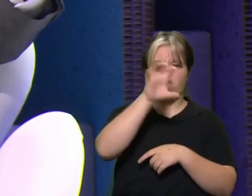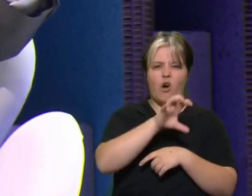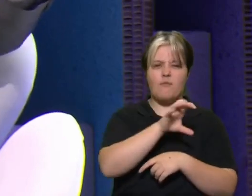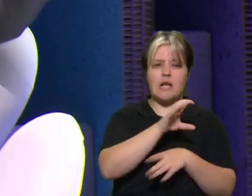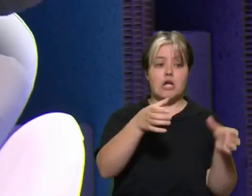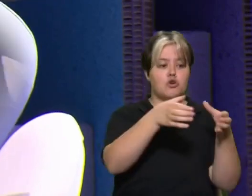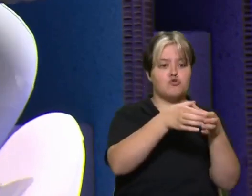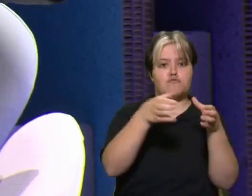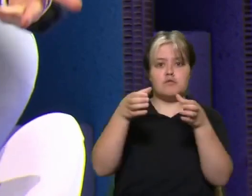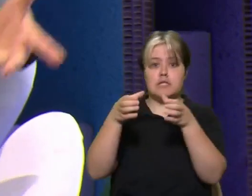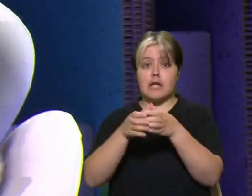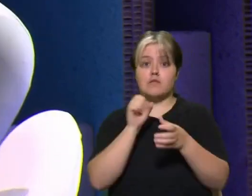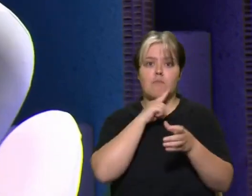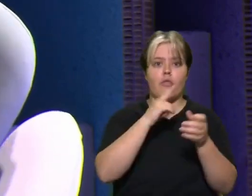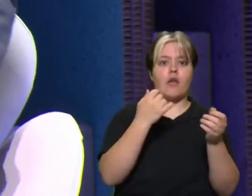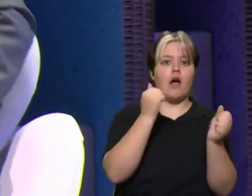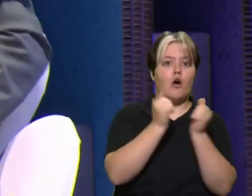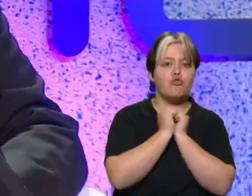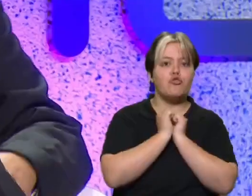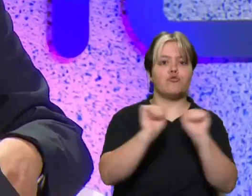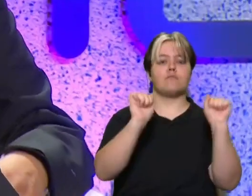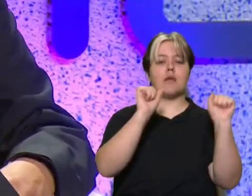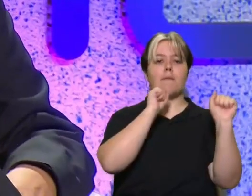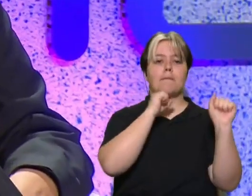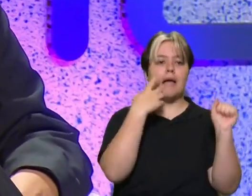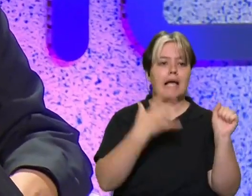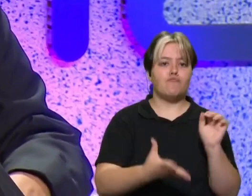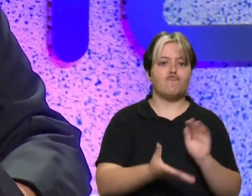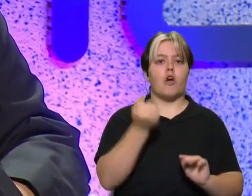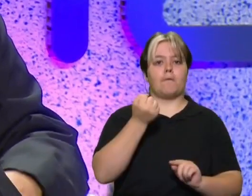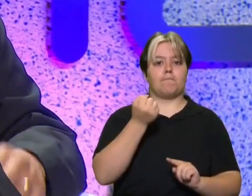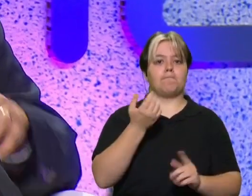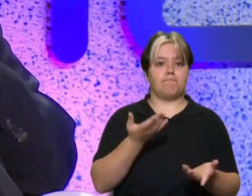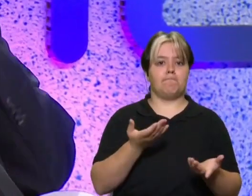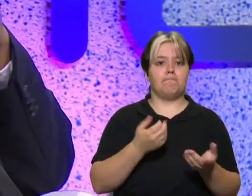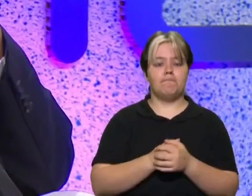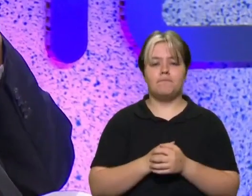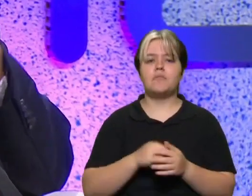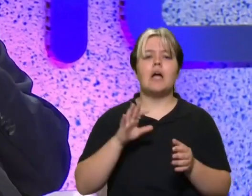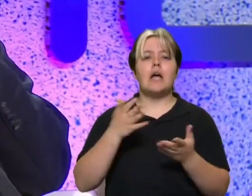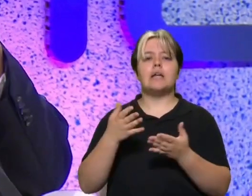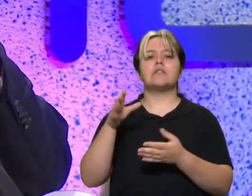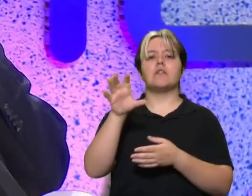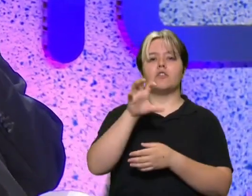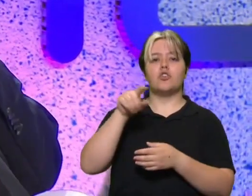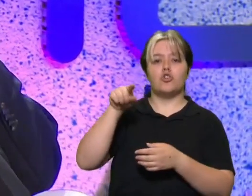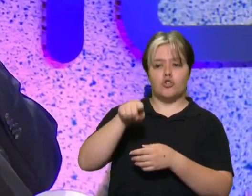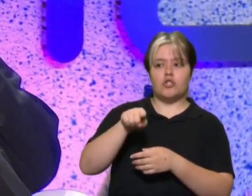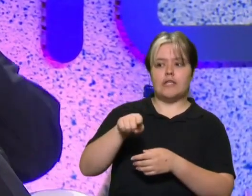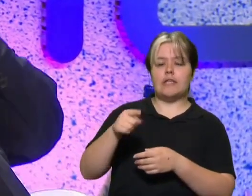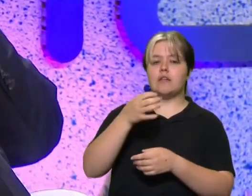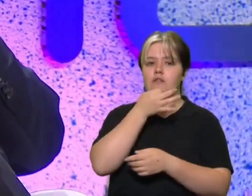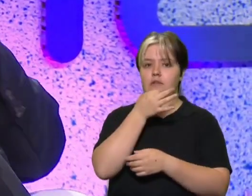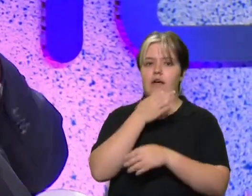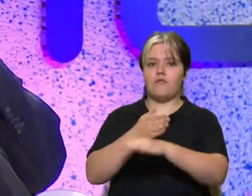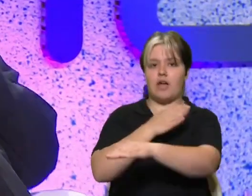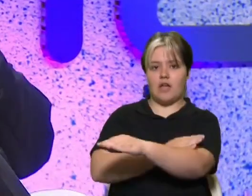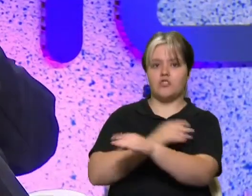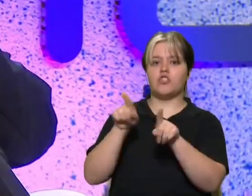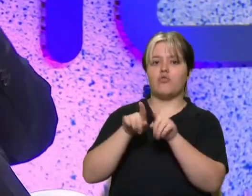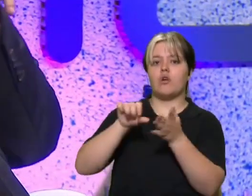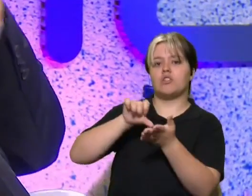want to know how communities can be more autonomous and decentralized.